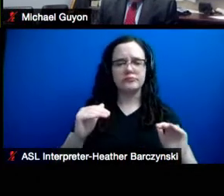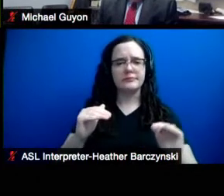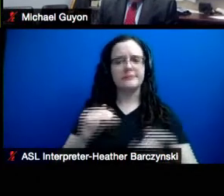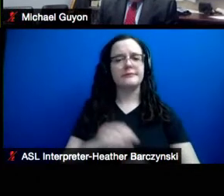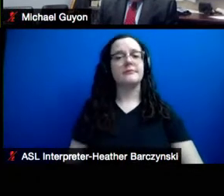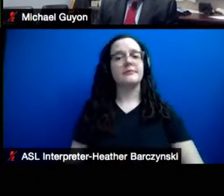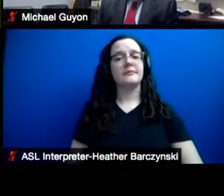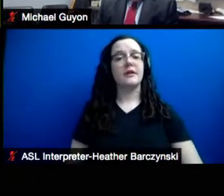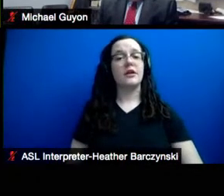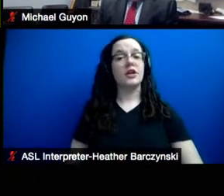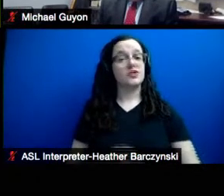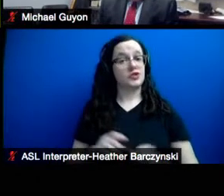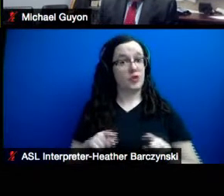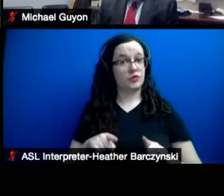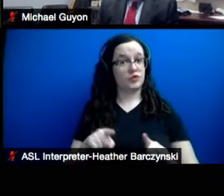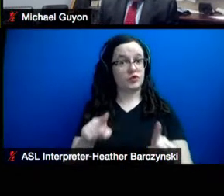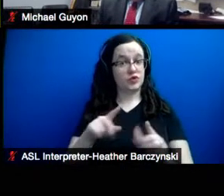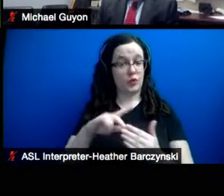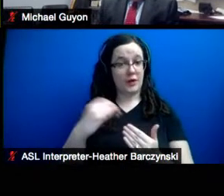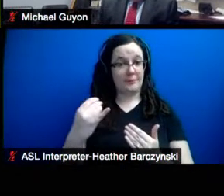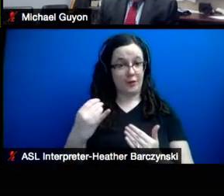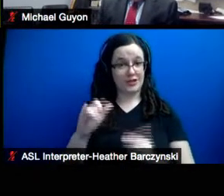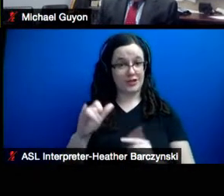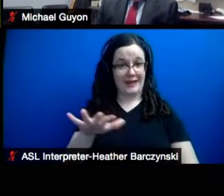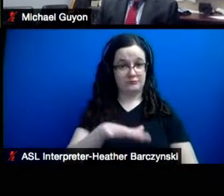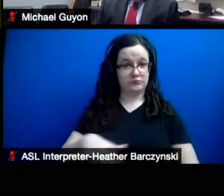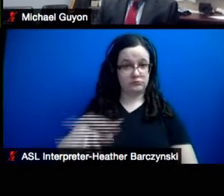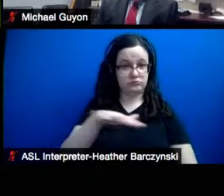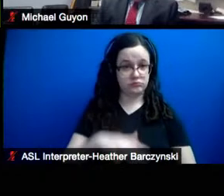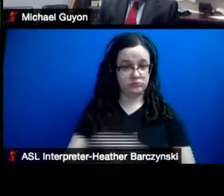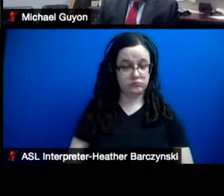throughout the project, throughout the area of the project, from